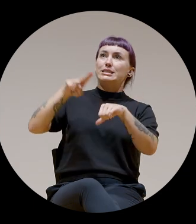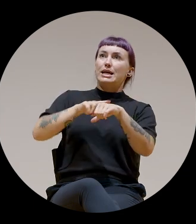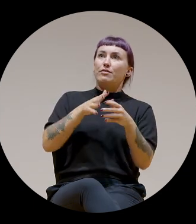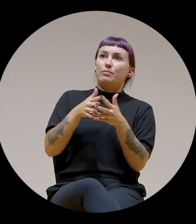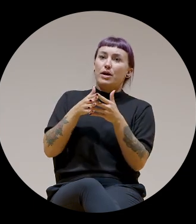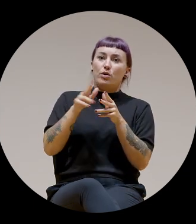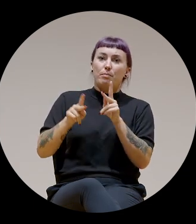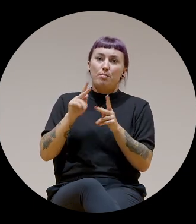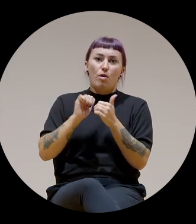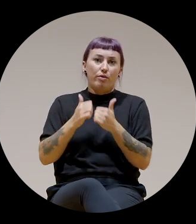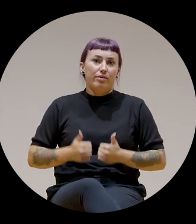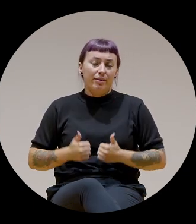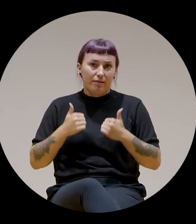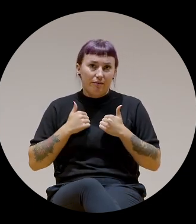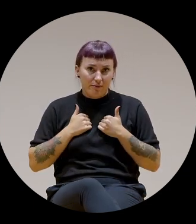lived.